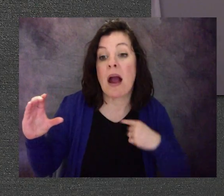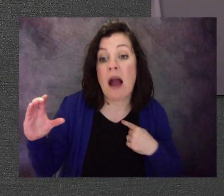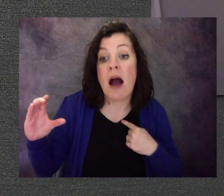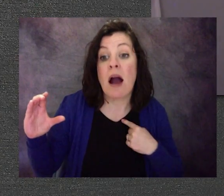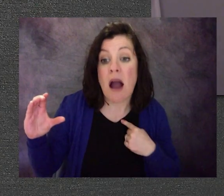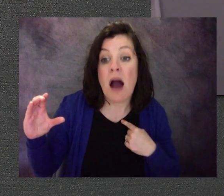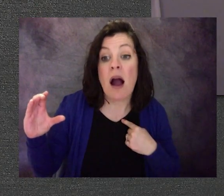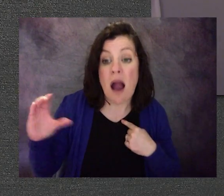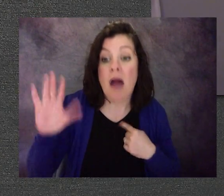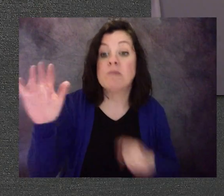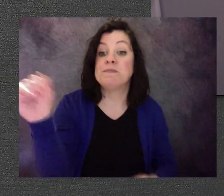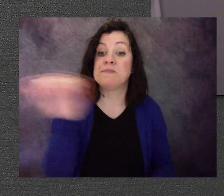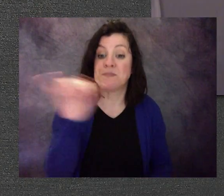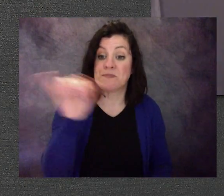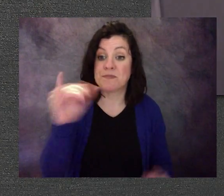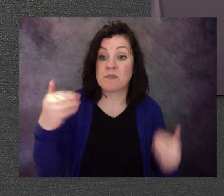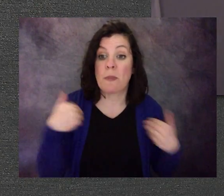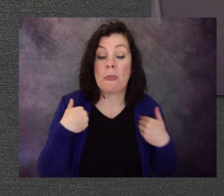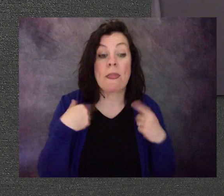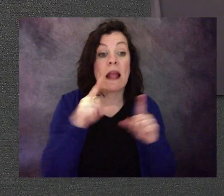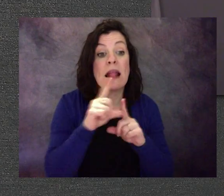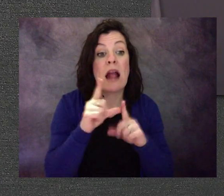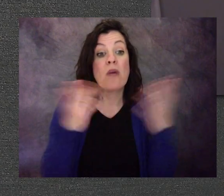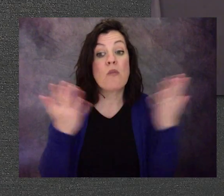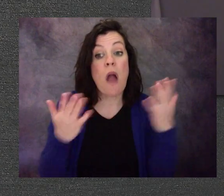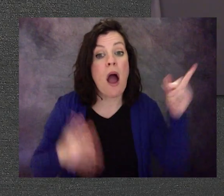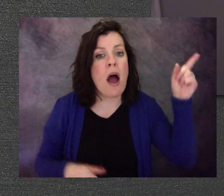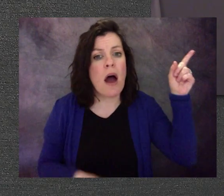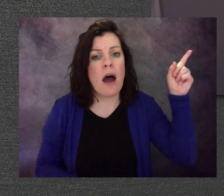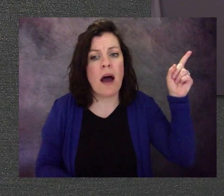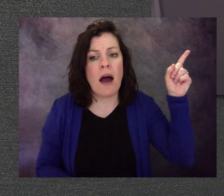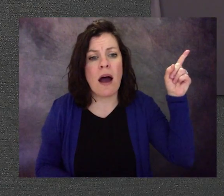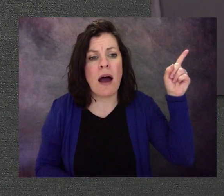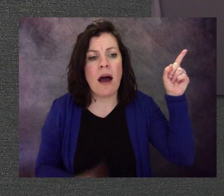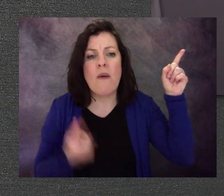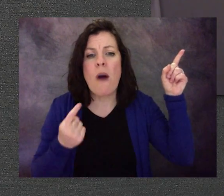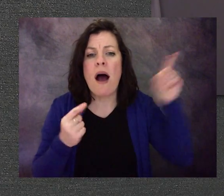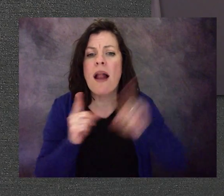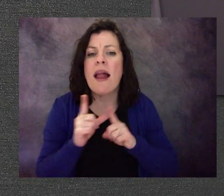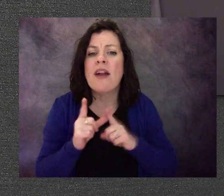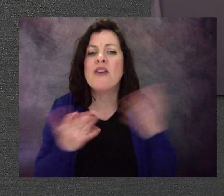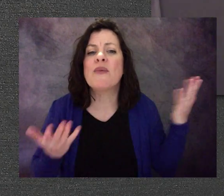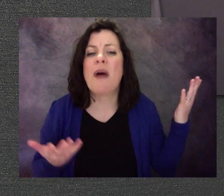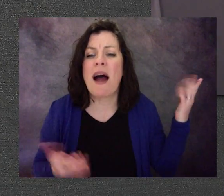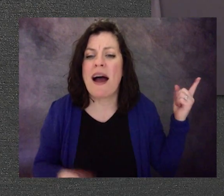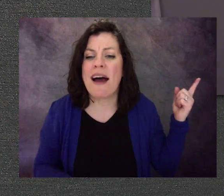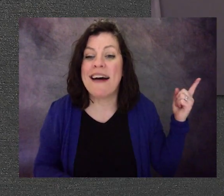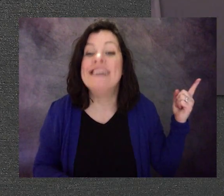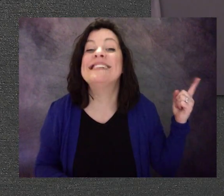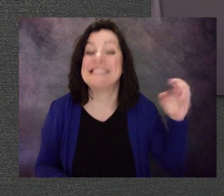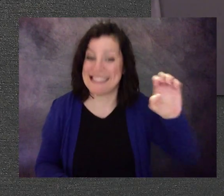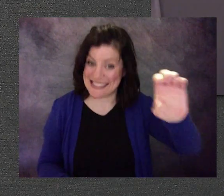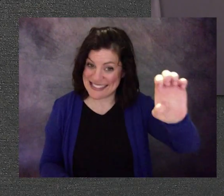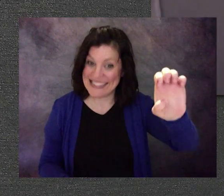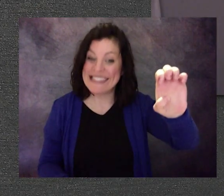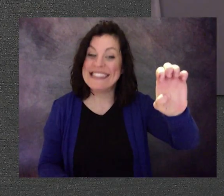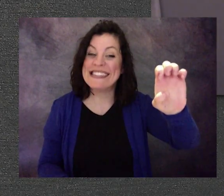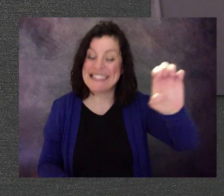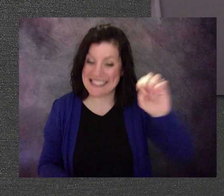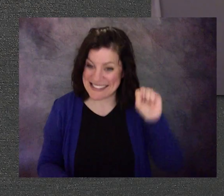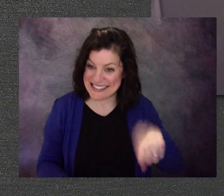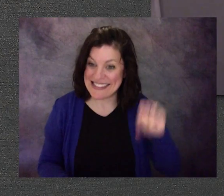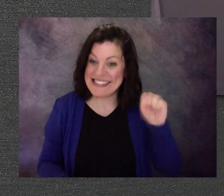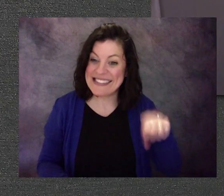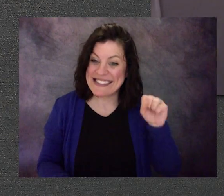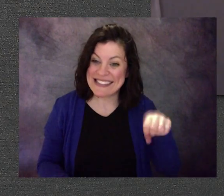also have this letter right here. Do you know what this letter is? This is the letter E. We're going